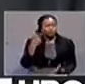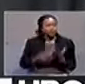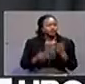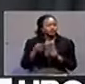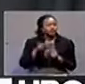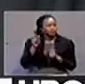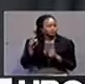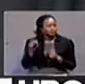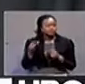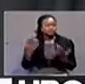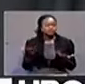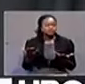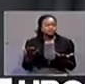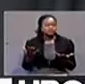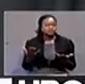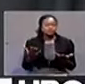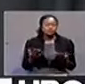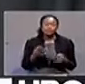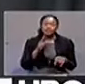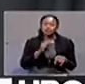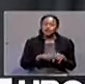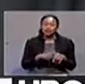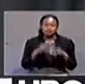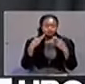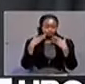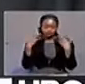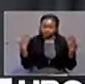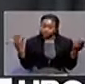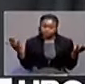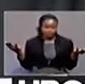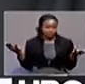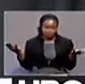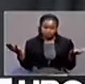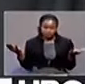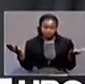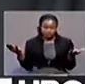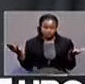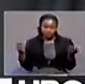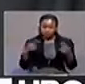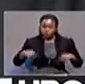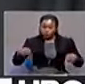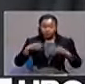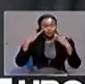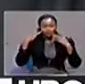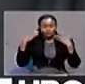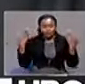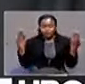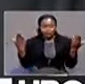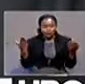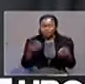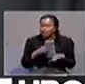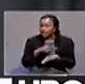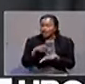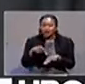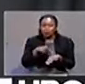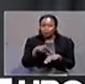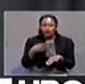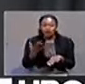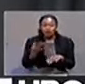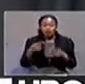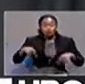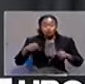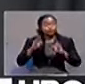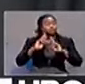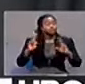That the time we do not know, we do not know the hour, how ready are